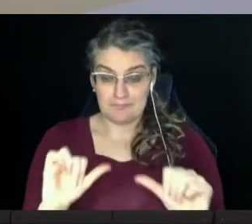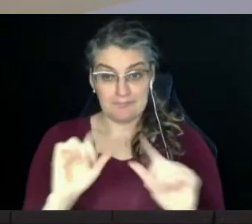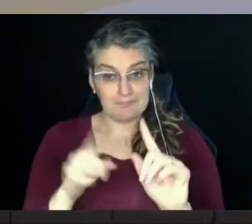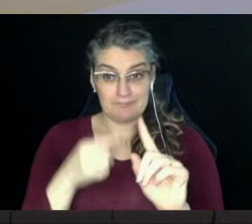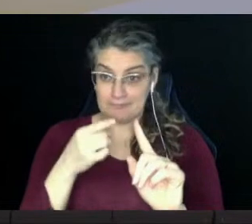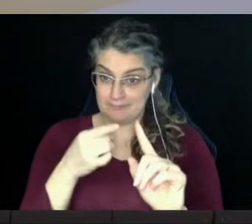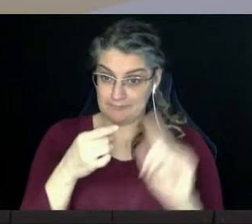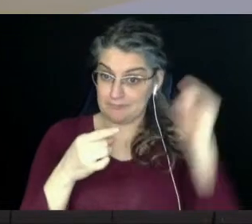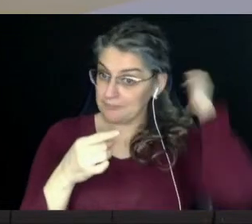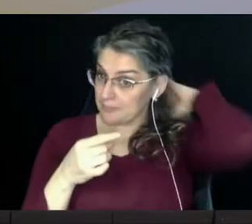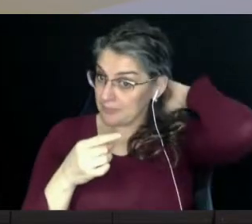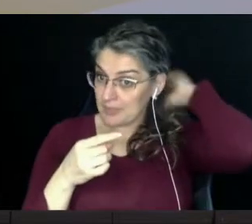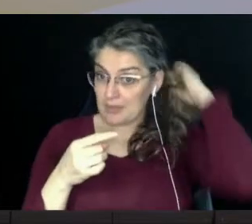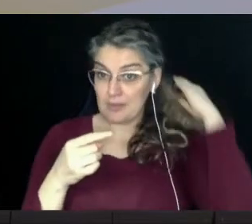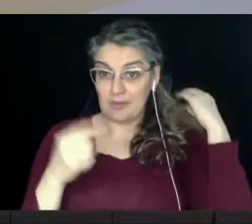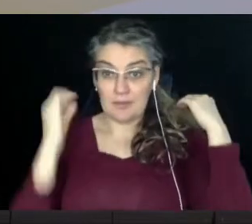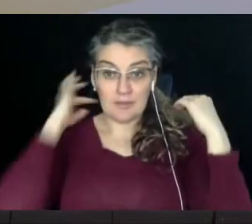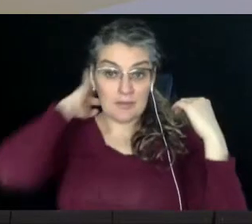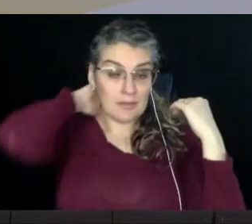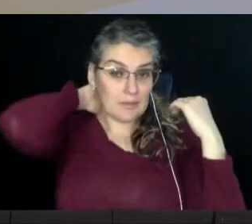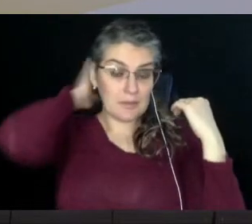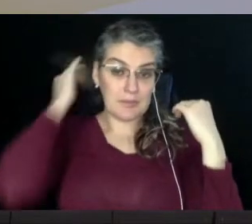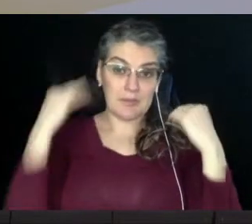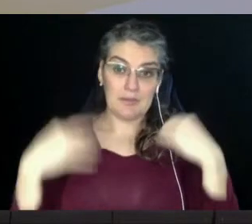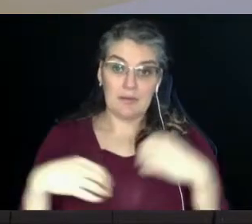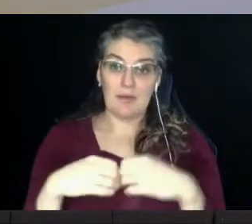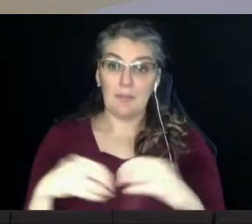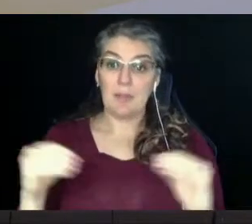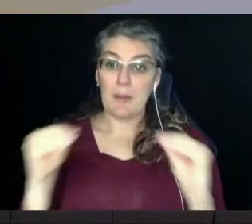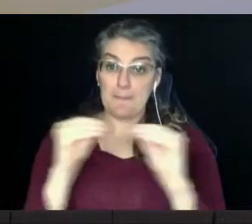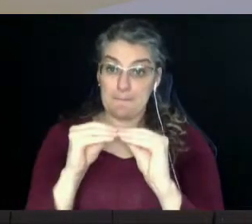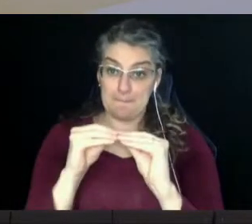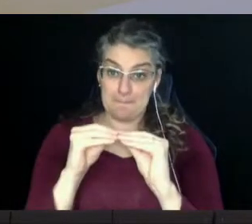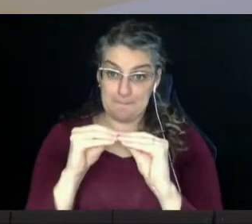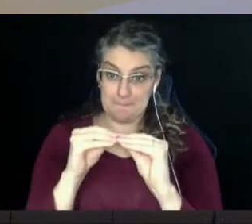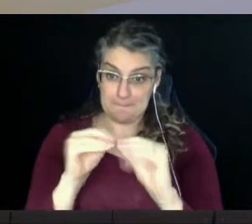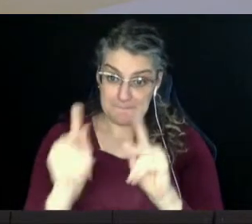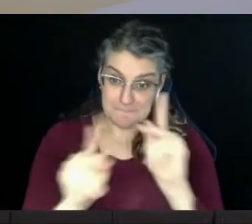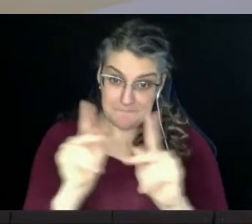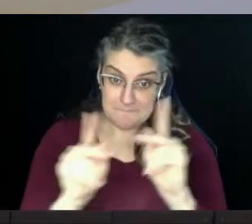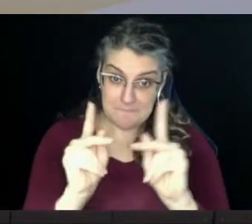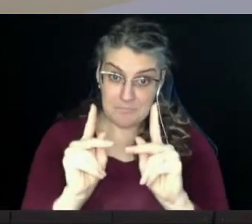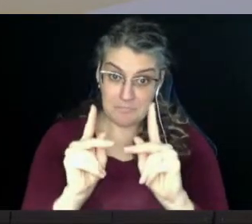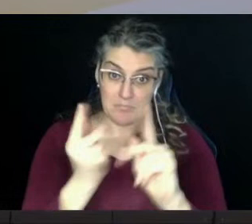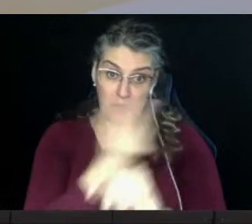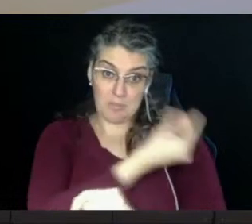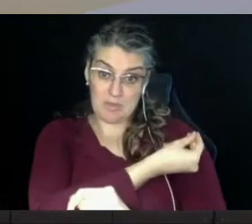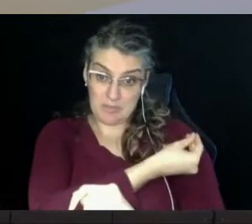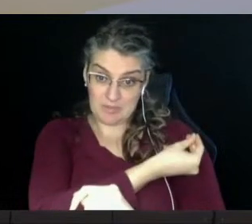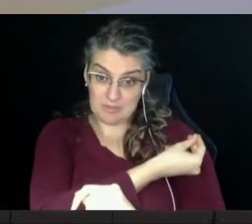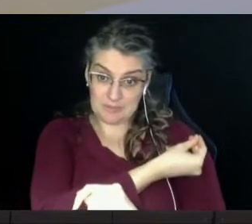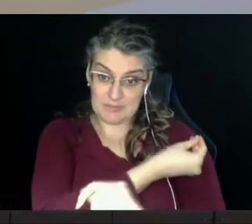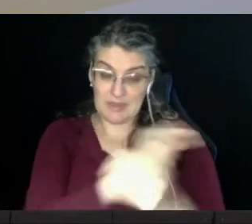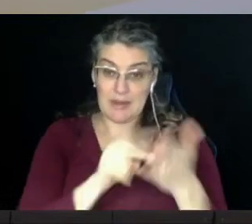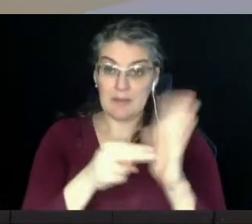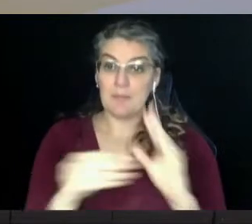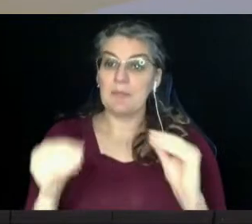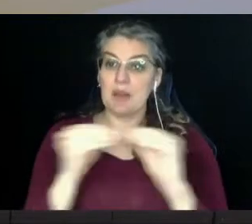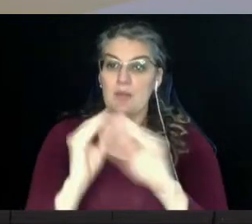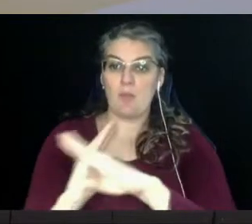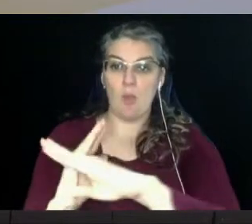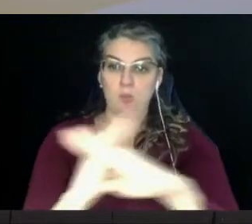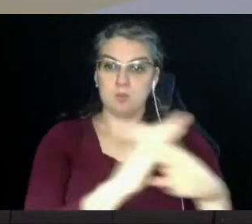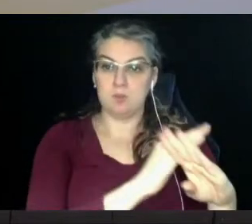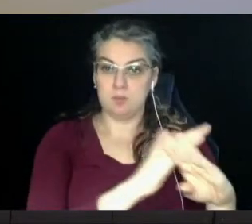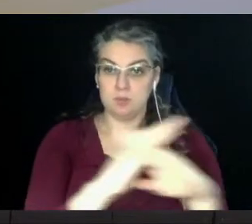health measures, we will need more people to be vaccinated. So until we achieve this, we will do